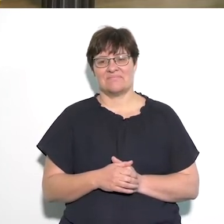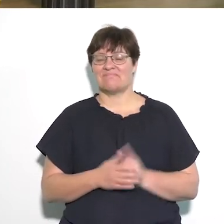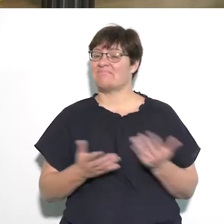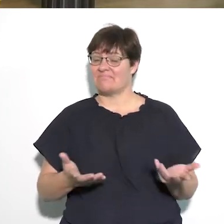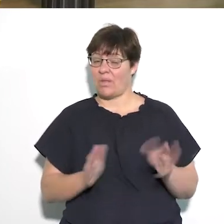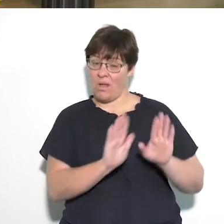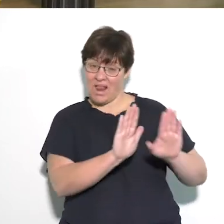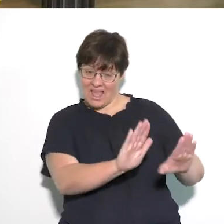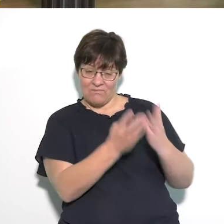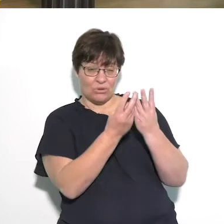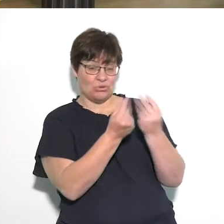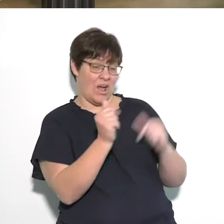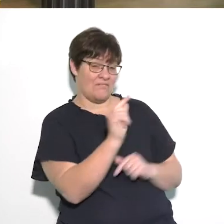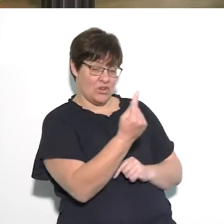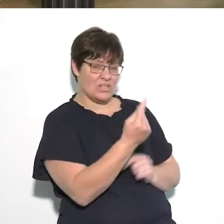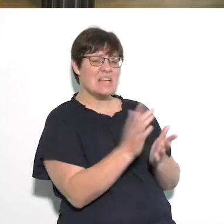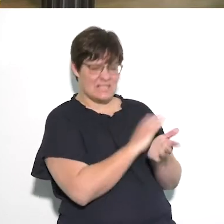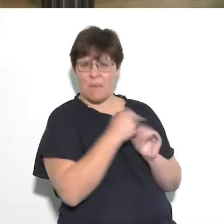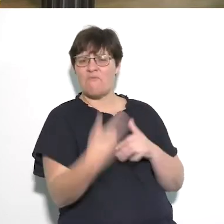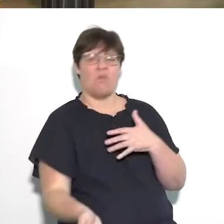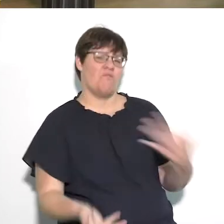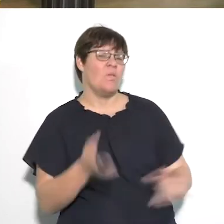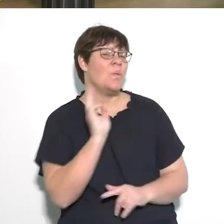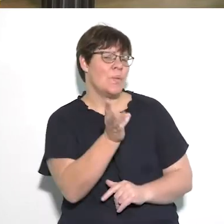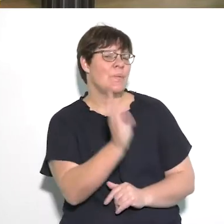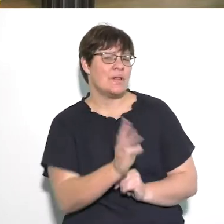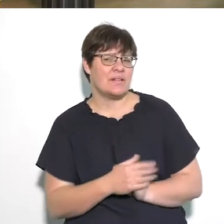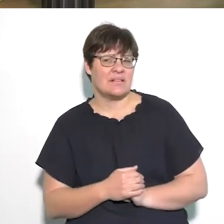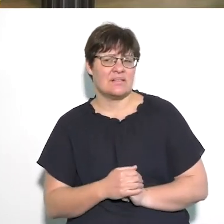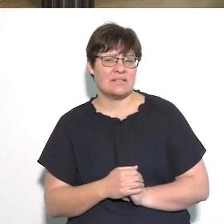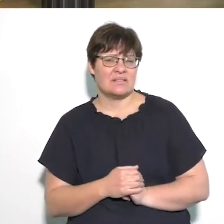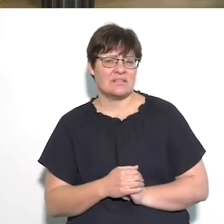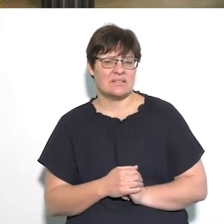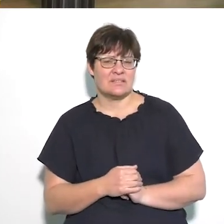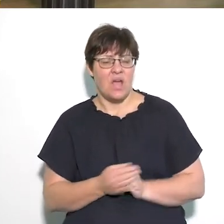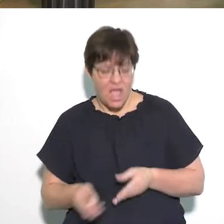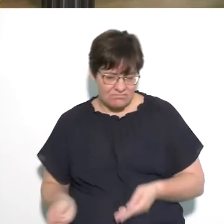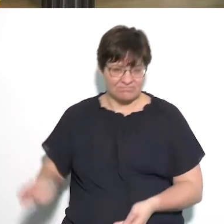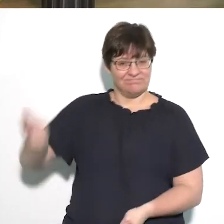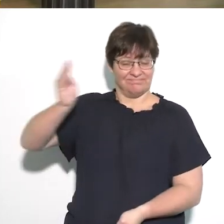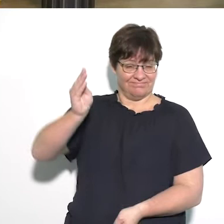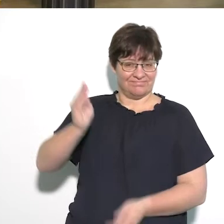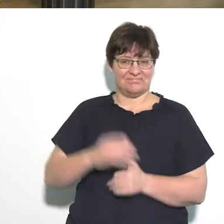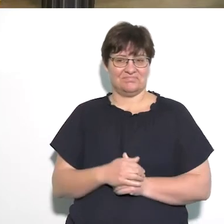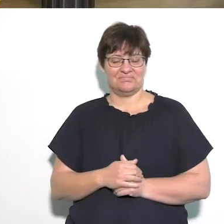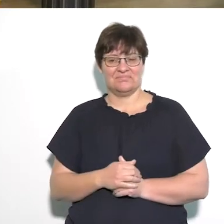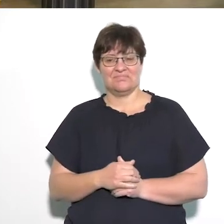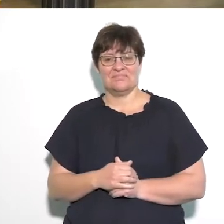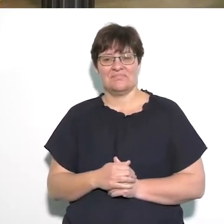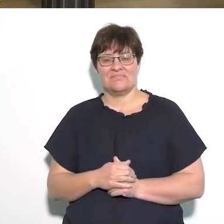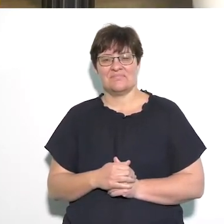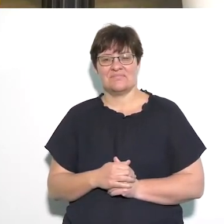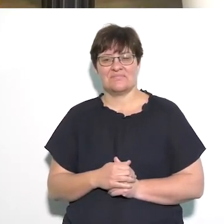There we go. We're going to leave those to dry. Obviously, some of them will fall off when you lift up the sunflower.